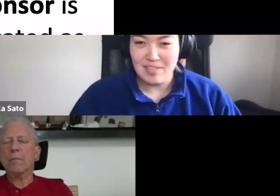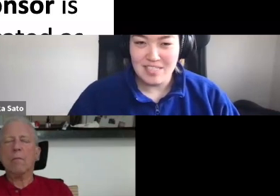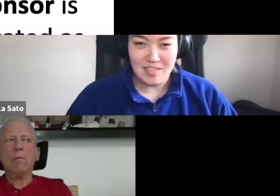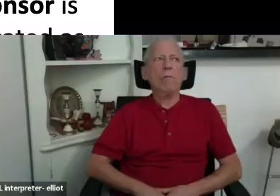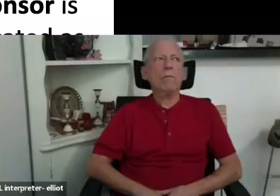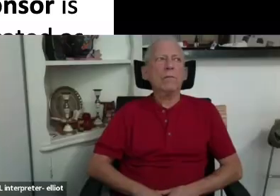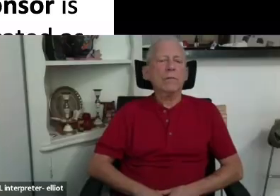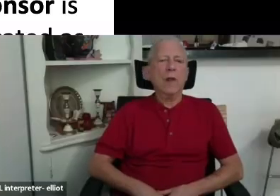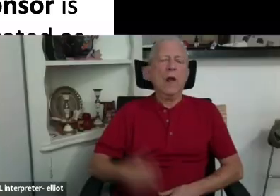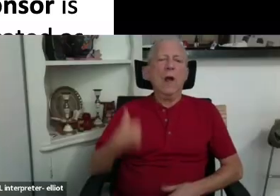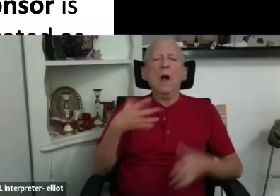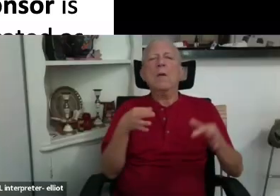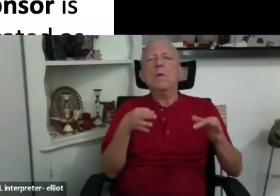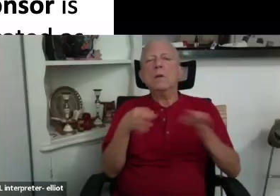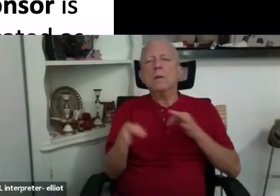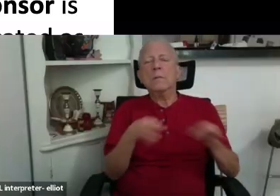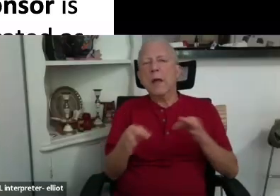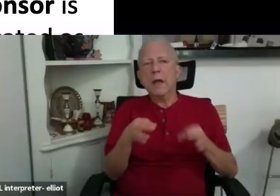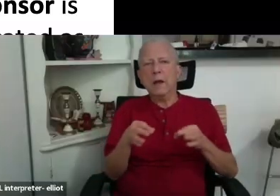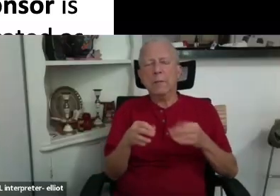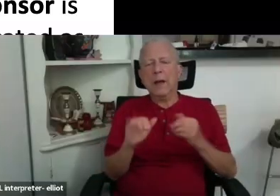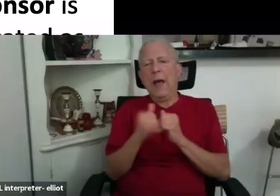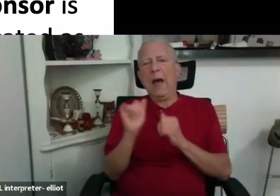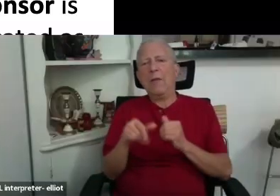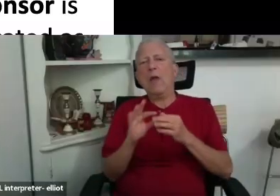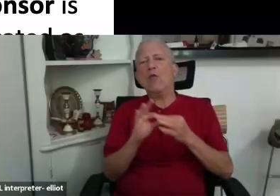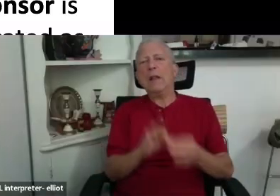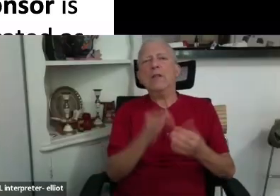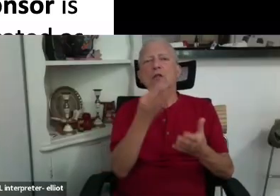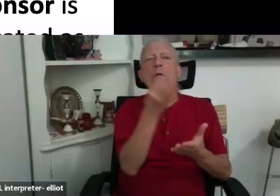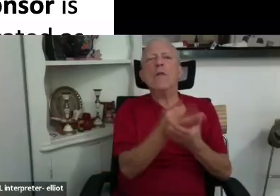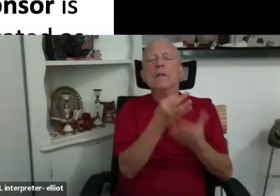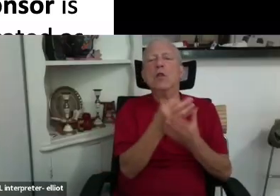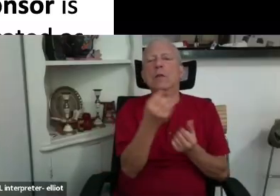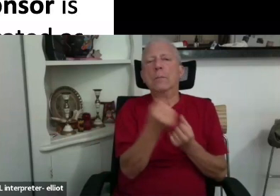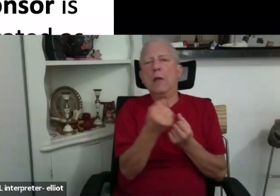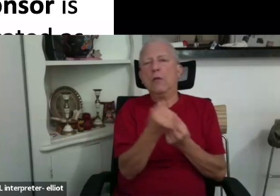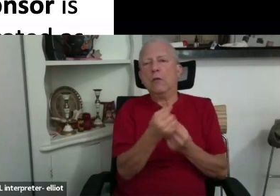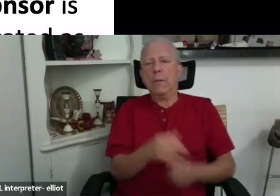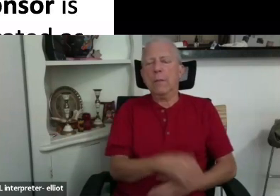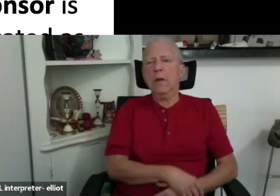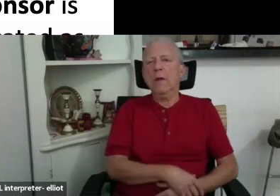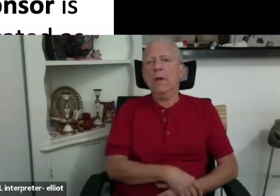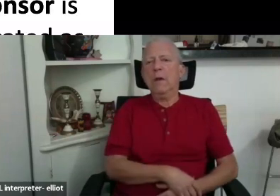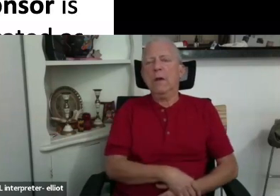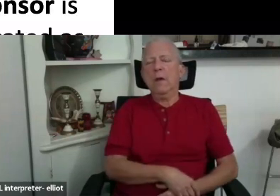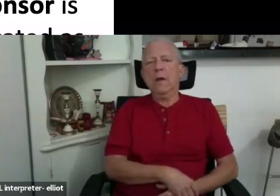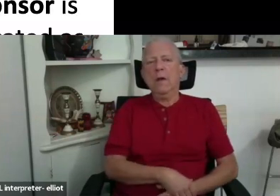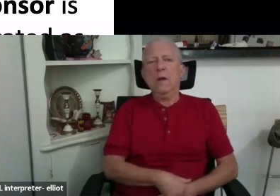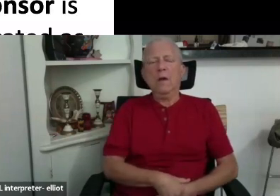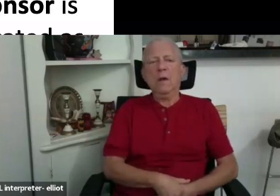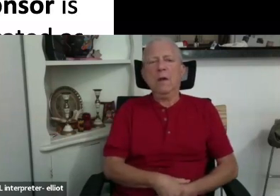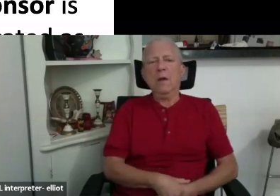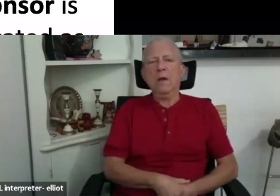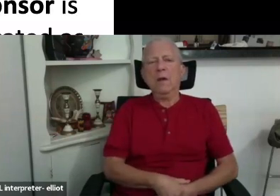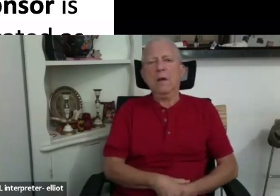So I'm going to talk a little bit about how this might relate to fiscal sponsorship and fiscal sponsors and fiscally